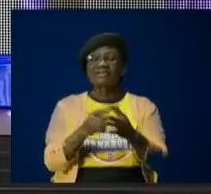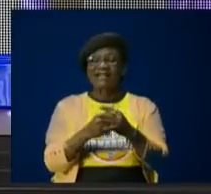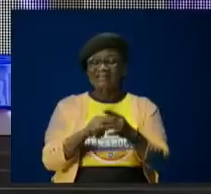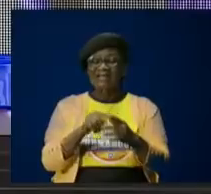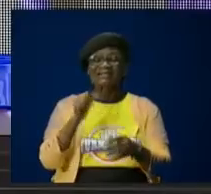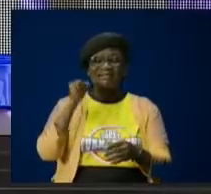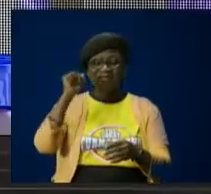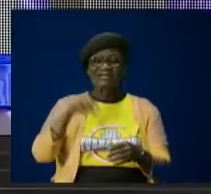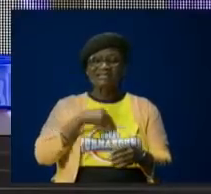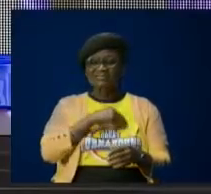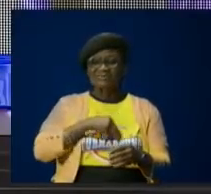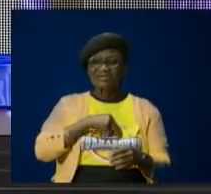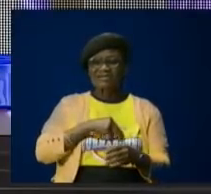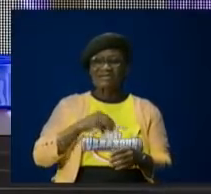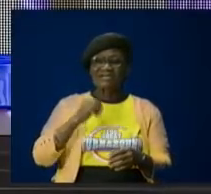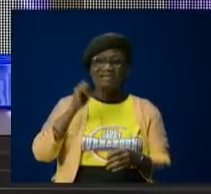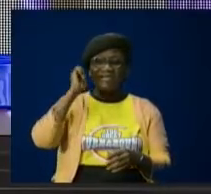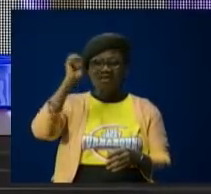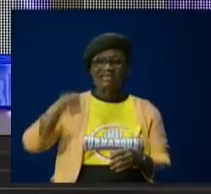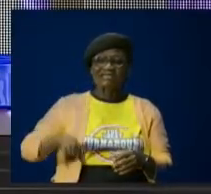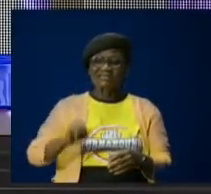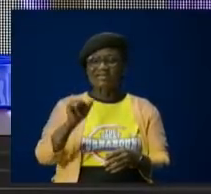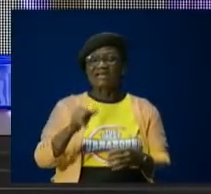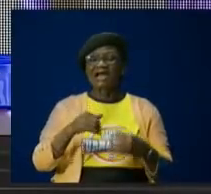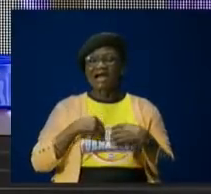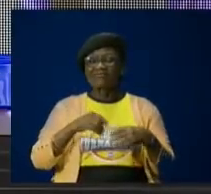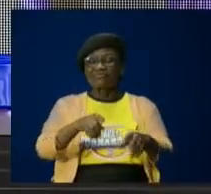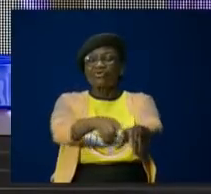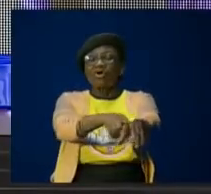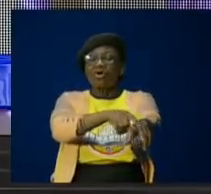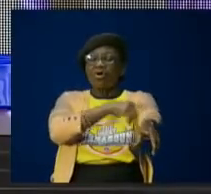He still had a long way to go.